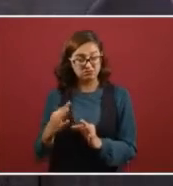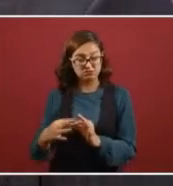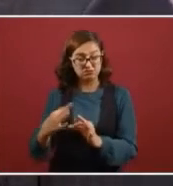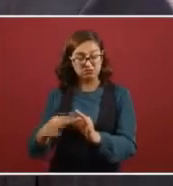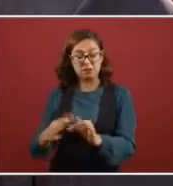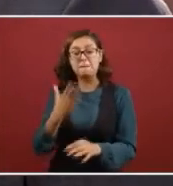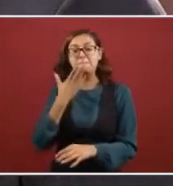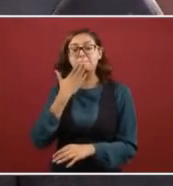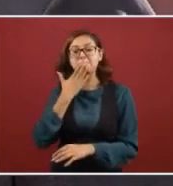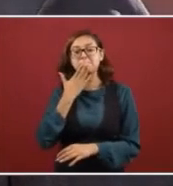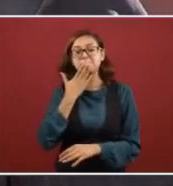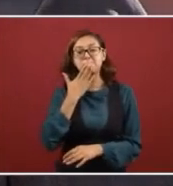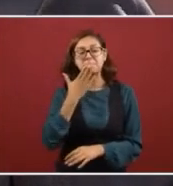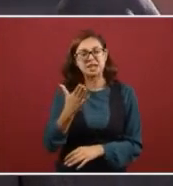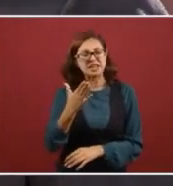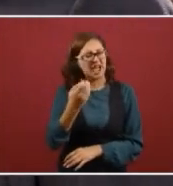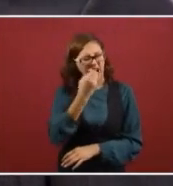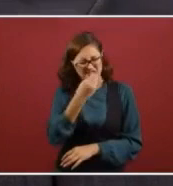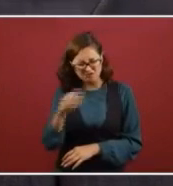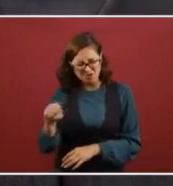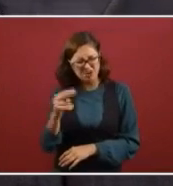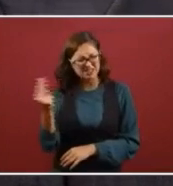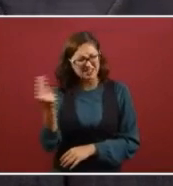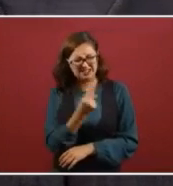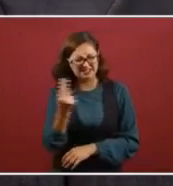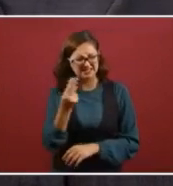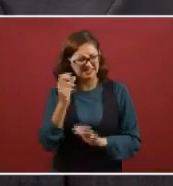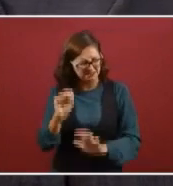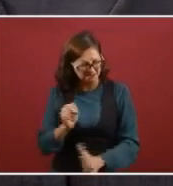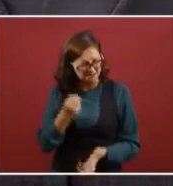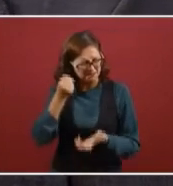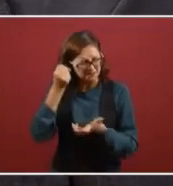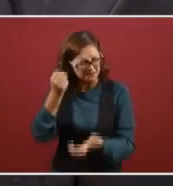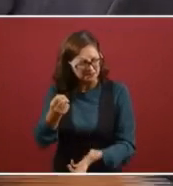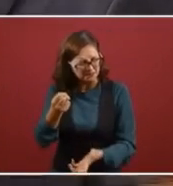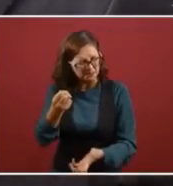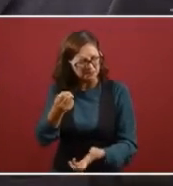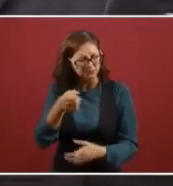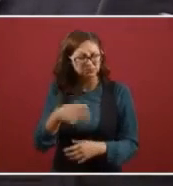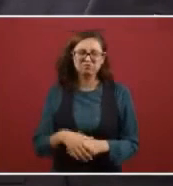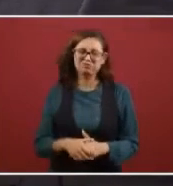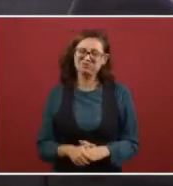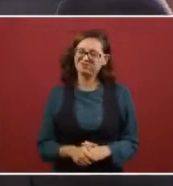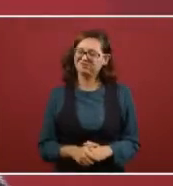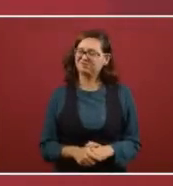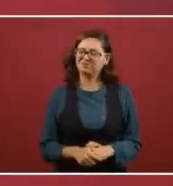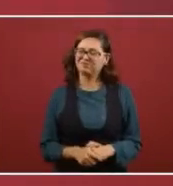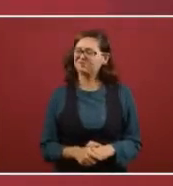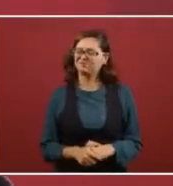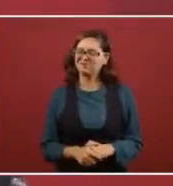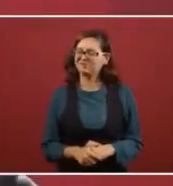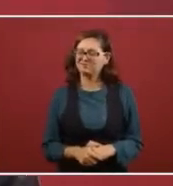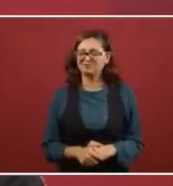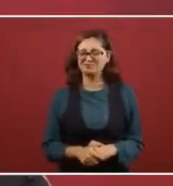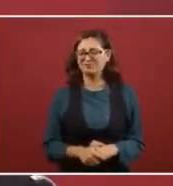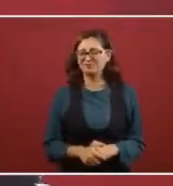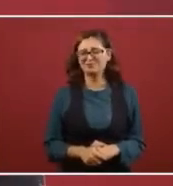depend necessarily on the budget that is managed. y es claro That of course is